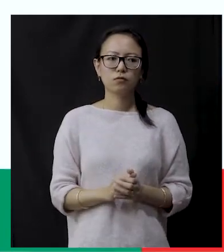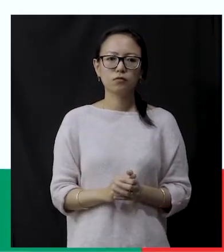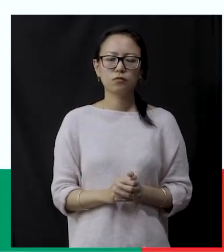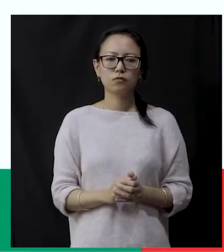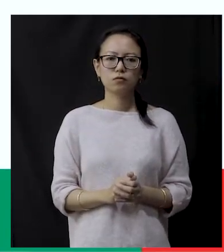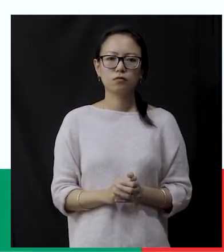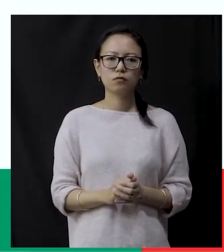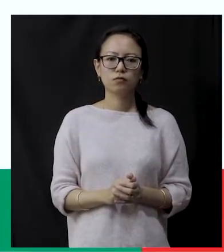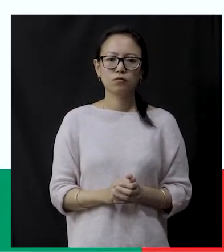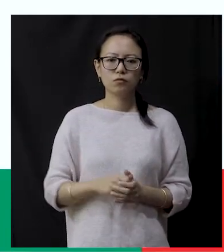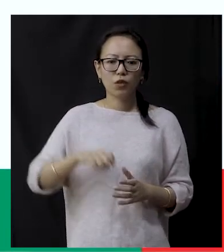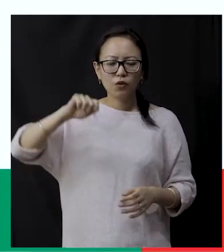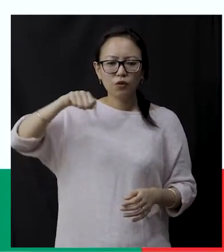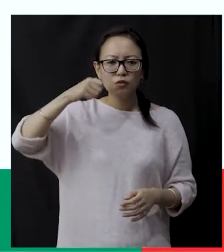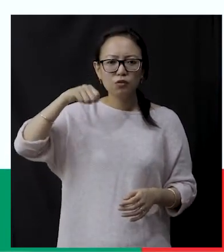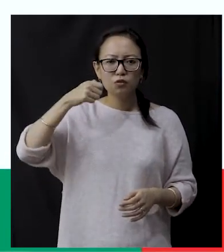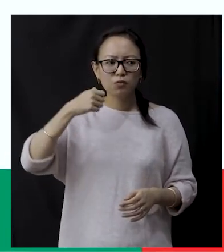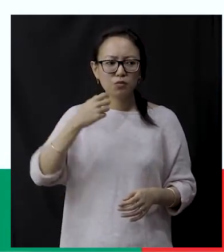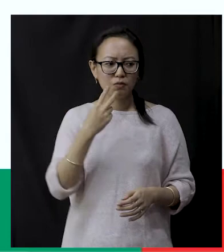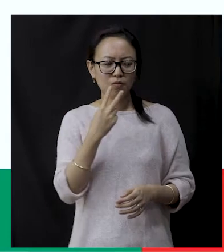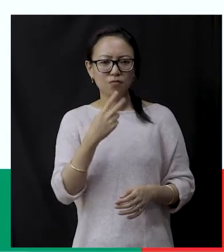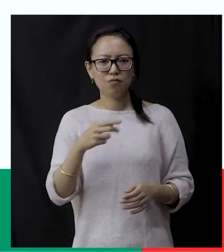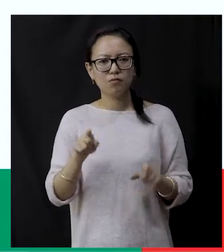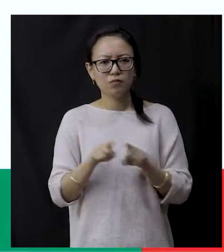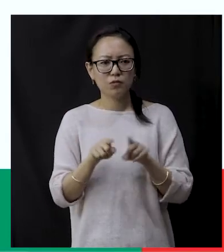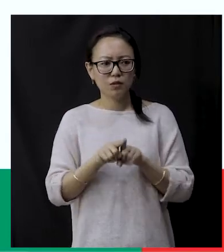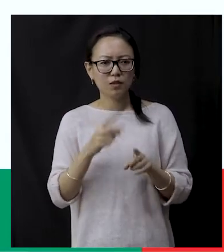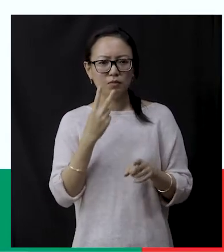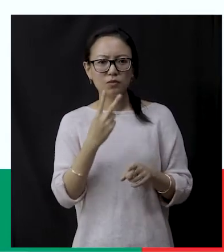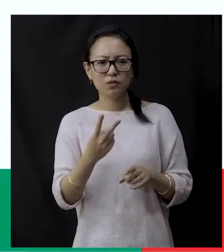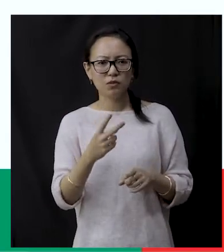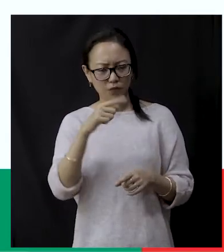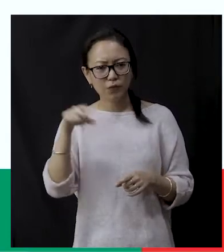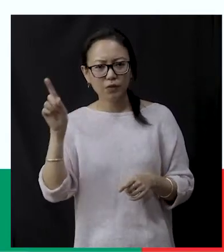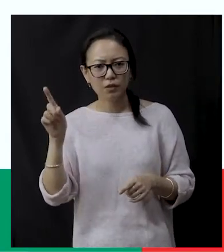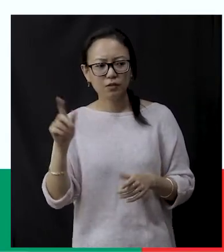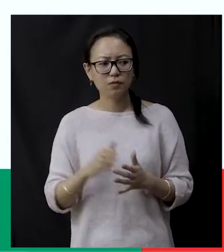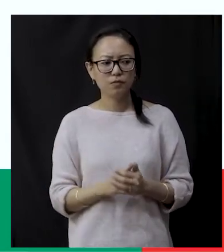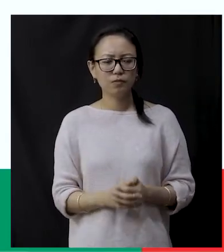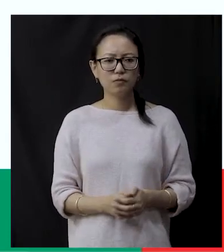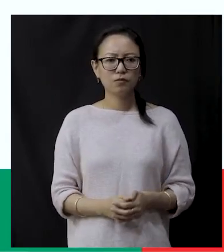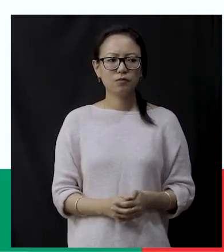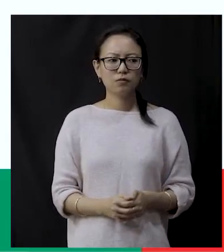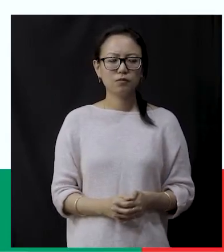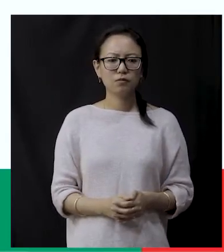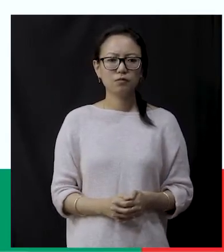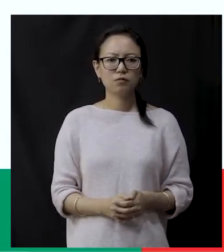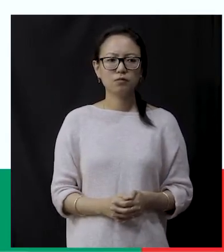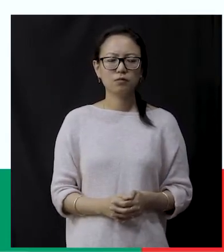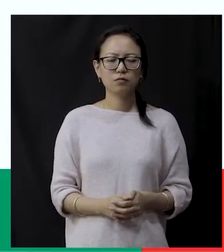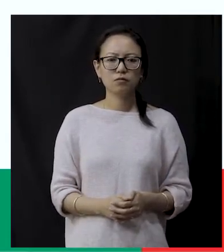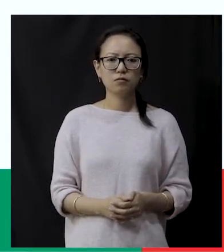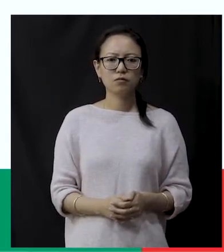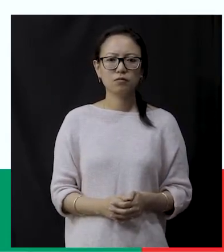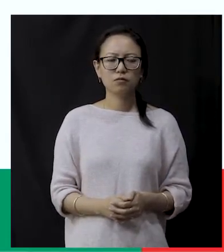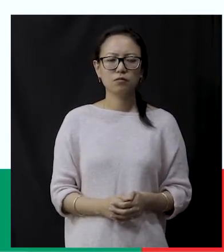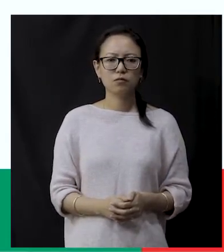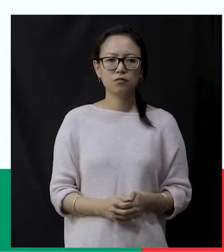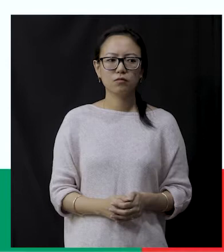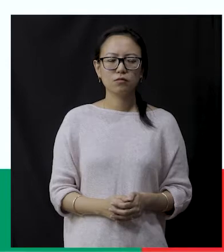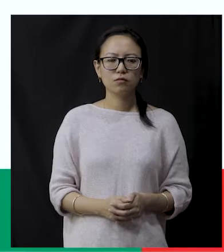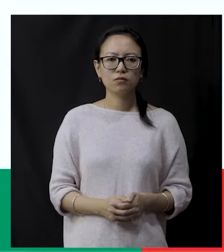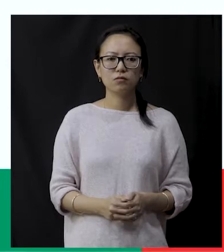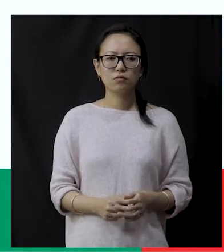a spoon, right? See, looks like a spoon. And locally we also say